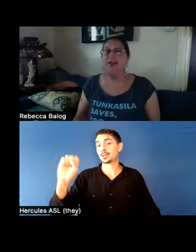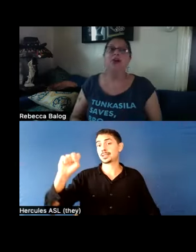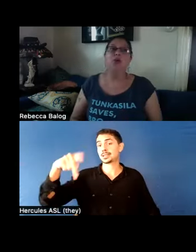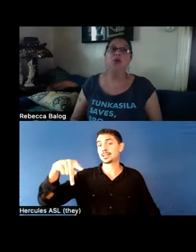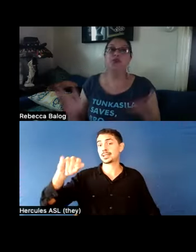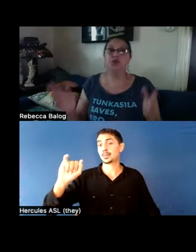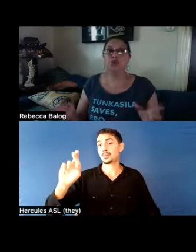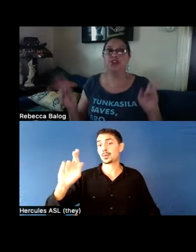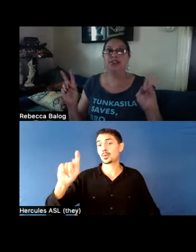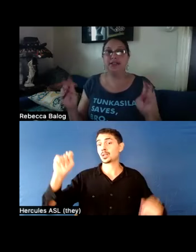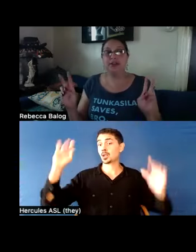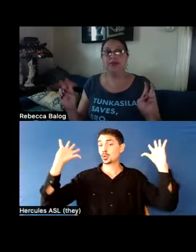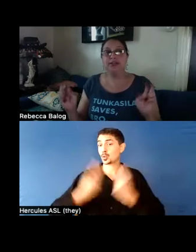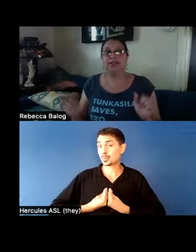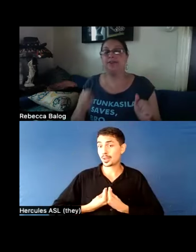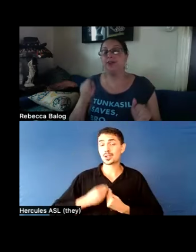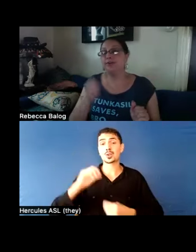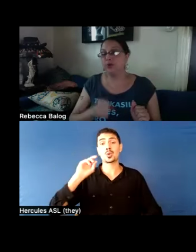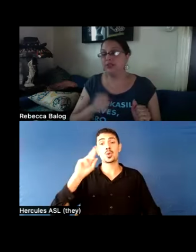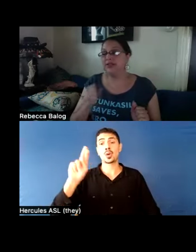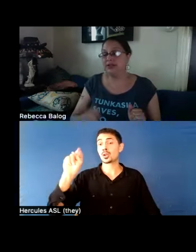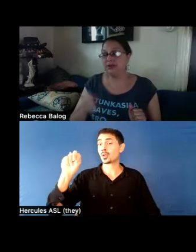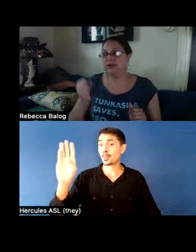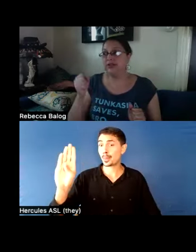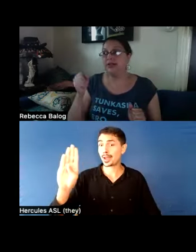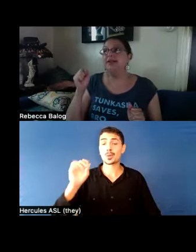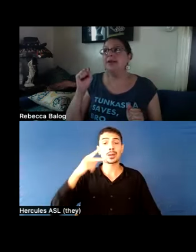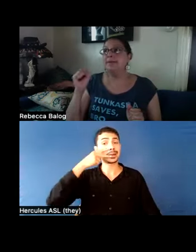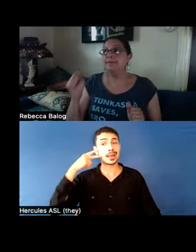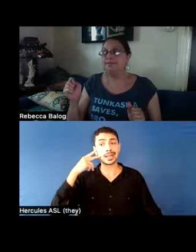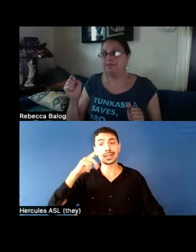non-binary, where the rules are still on the books that if you're a 14-year-old